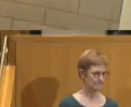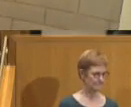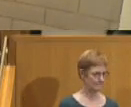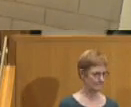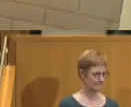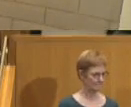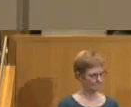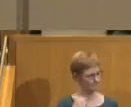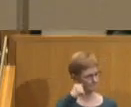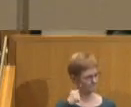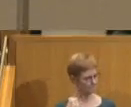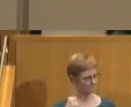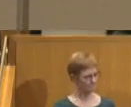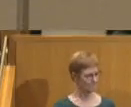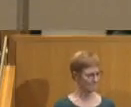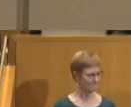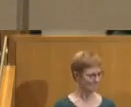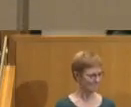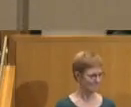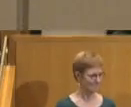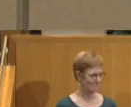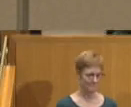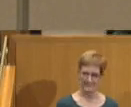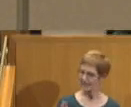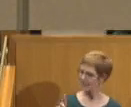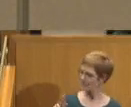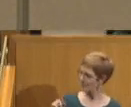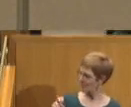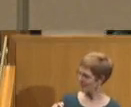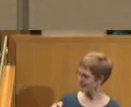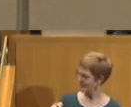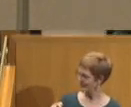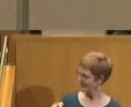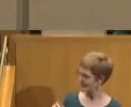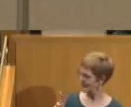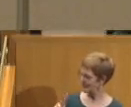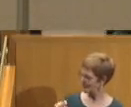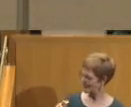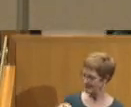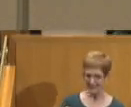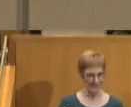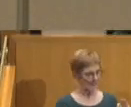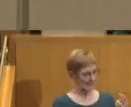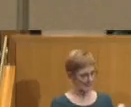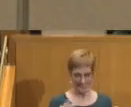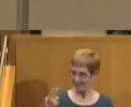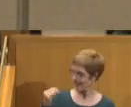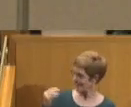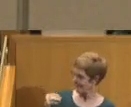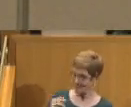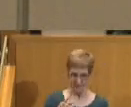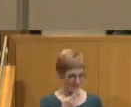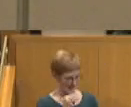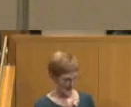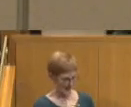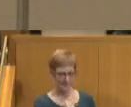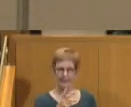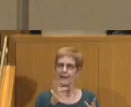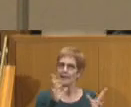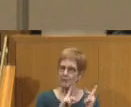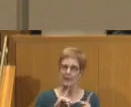agree on anything, but the best work that gets done is when we're willing to sit down and listen to each other and say that, yes, we want to build a city that